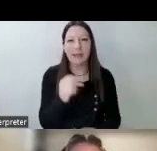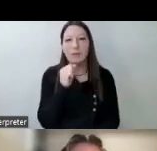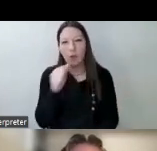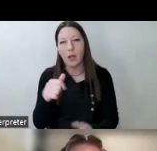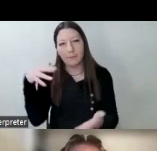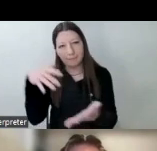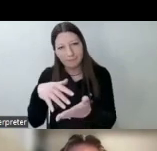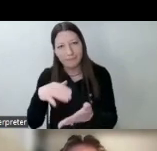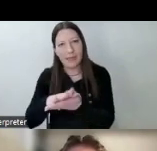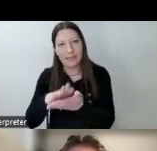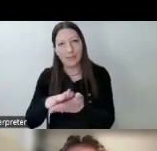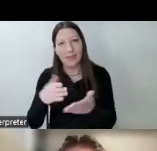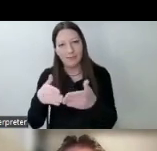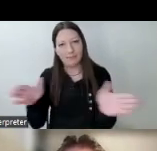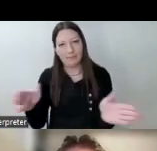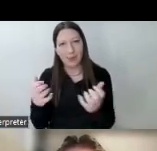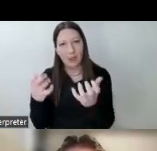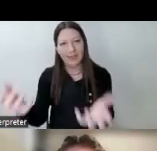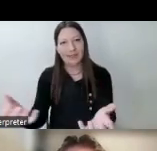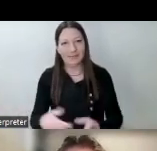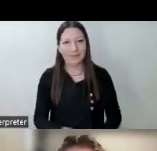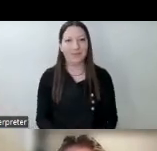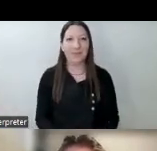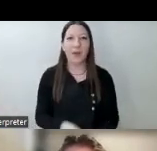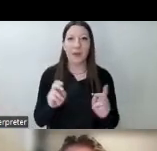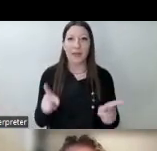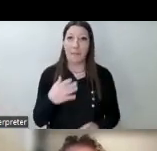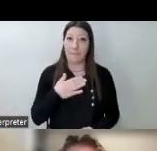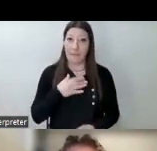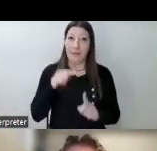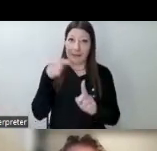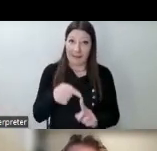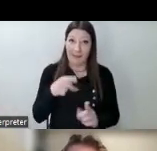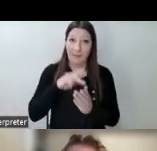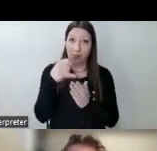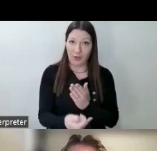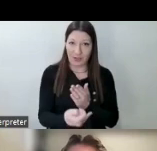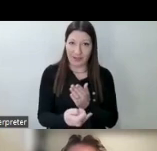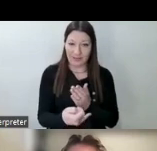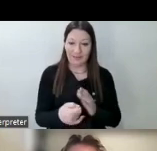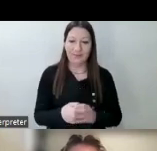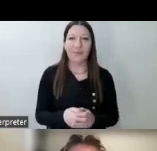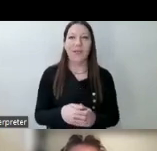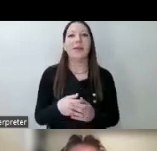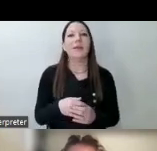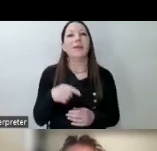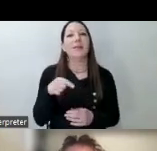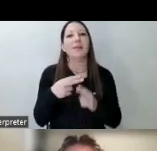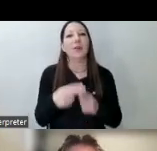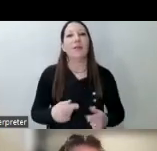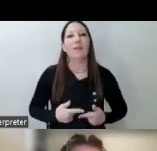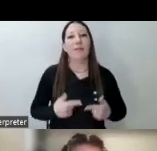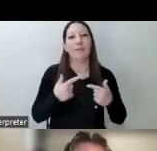Now moving on to my specific project under the MDSSA umbrella, Life of Fire, an ethnography of smoke, flame,